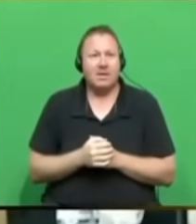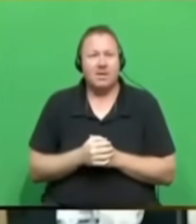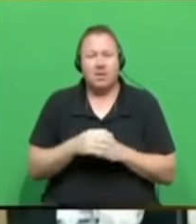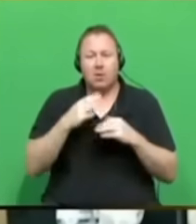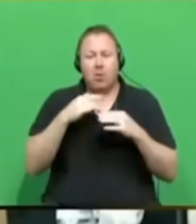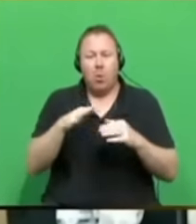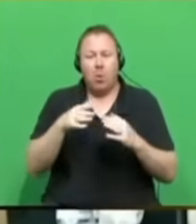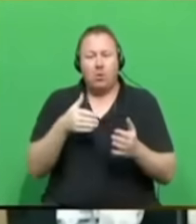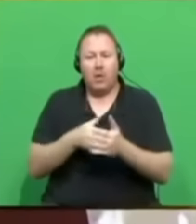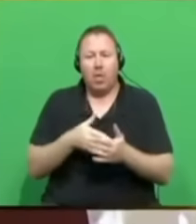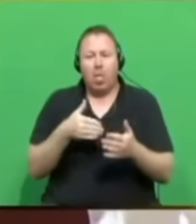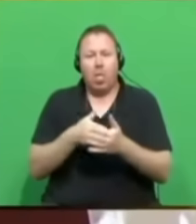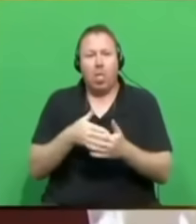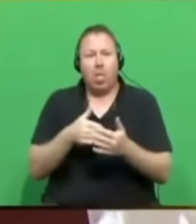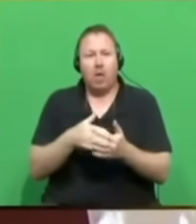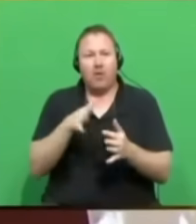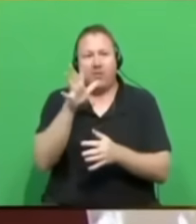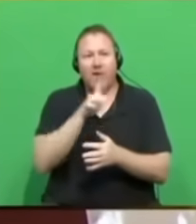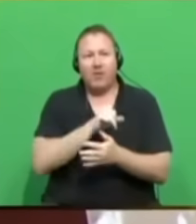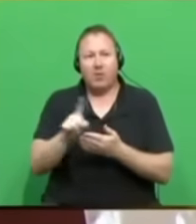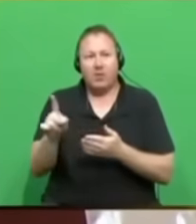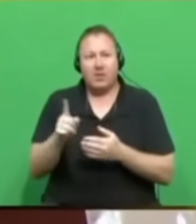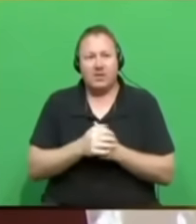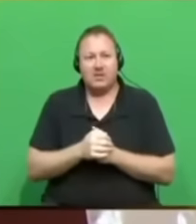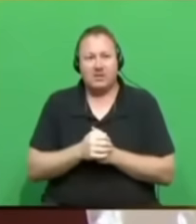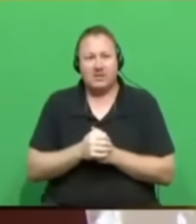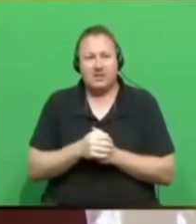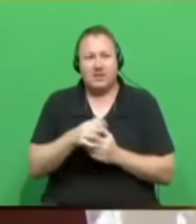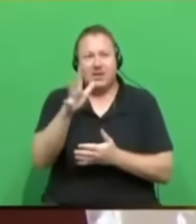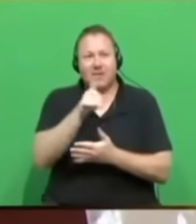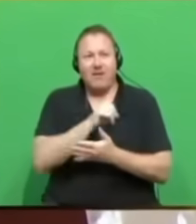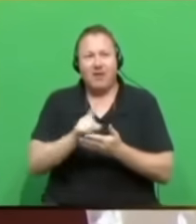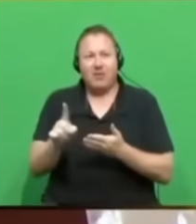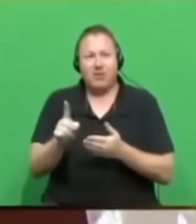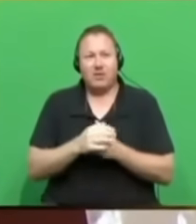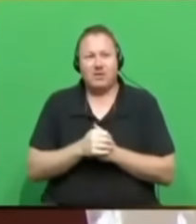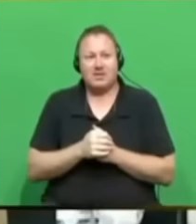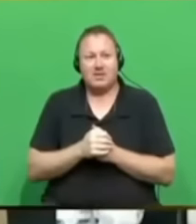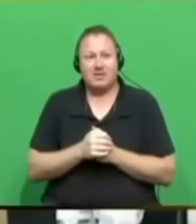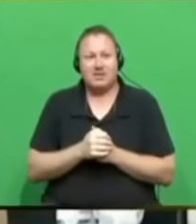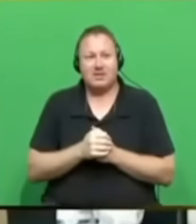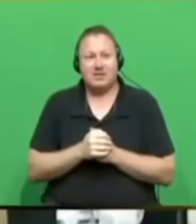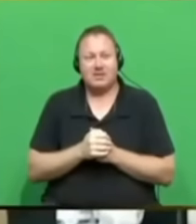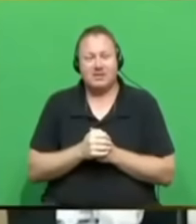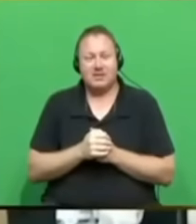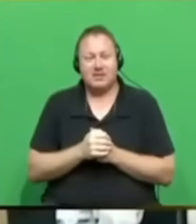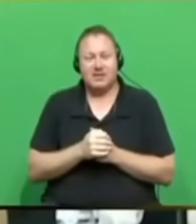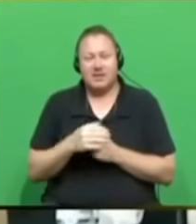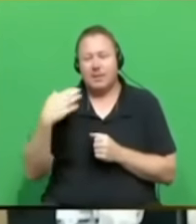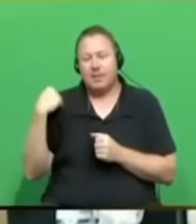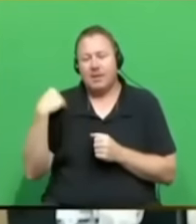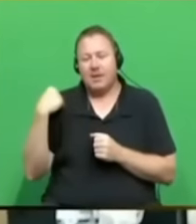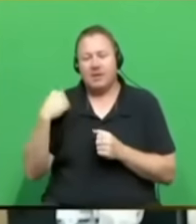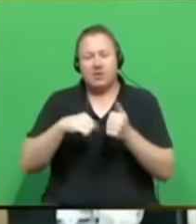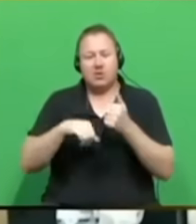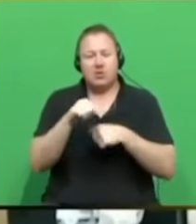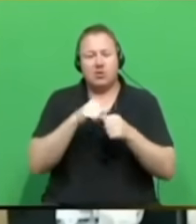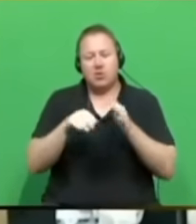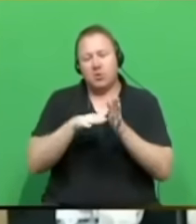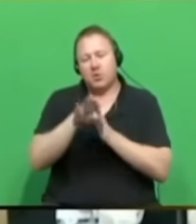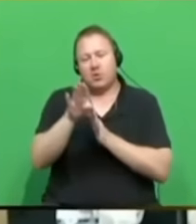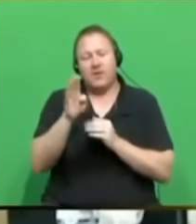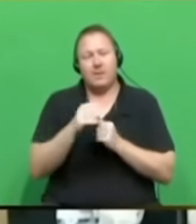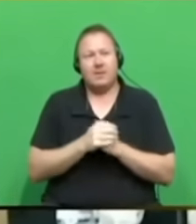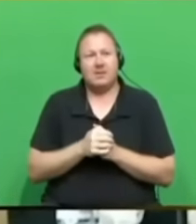water disruptions for the past 5 weeks. 5 weeks. And to the Minister of Social Development,